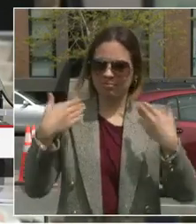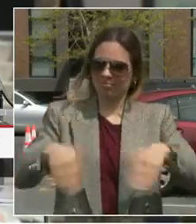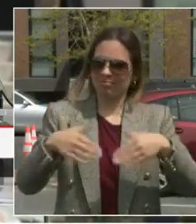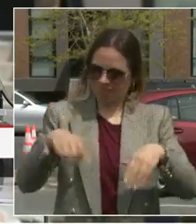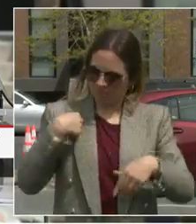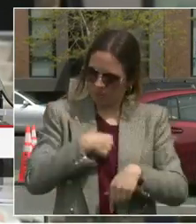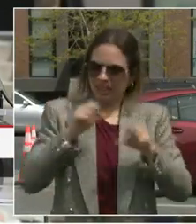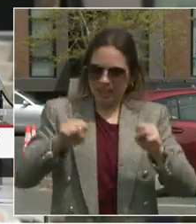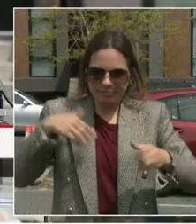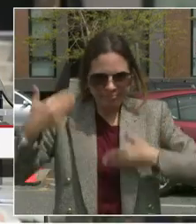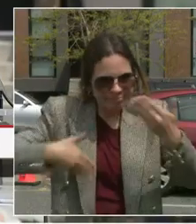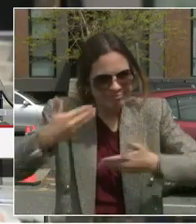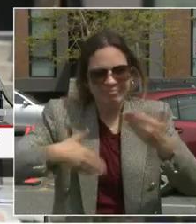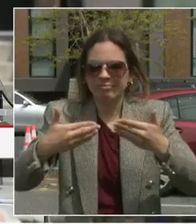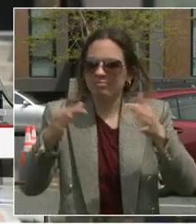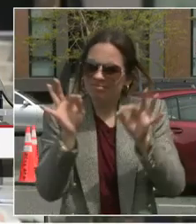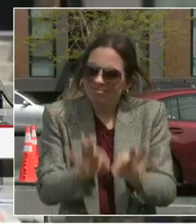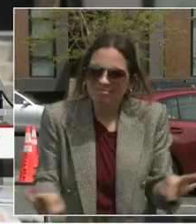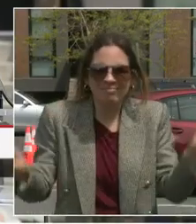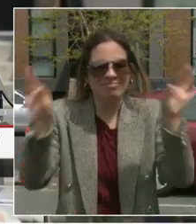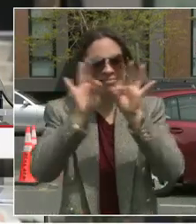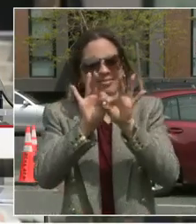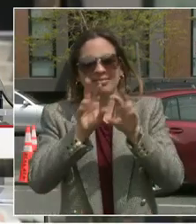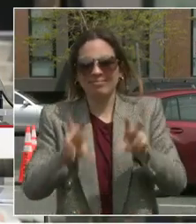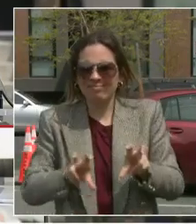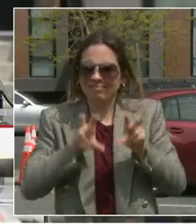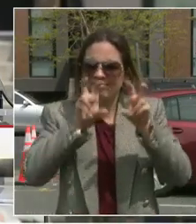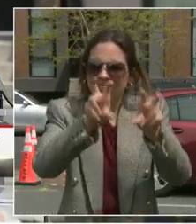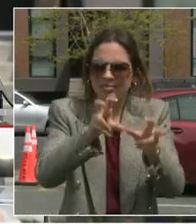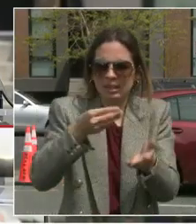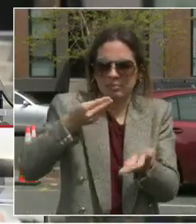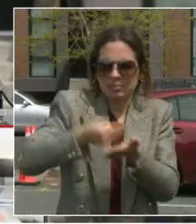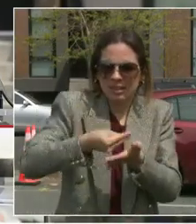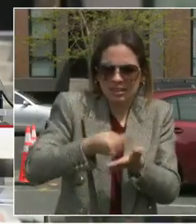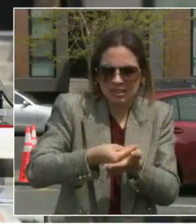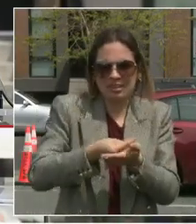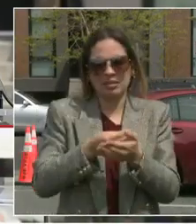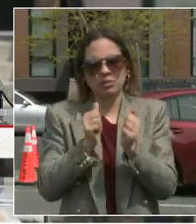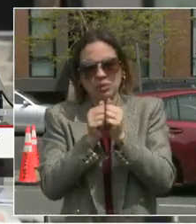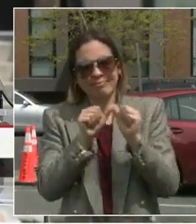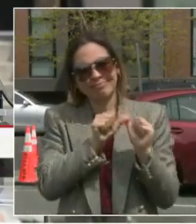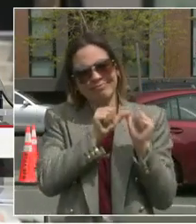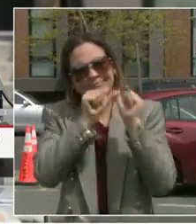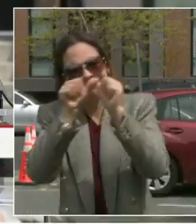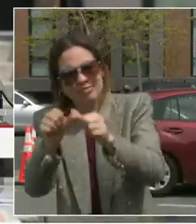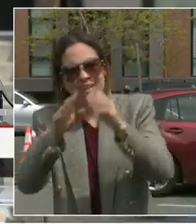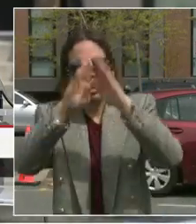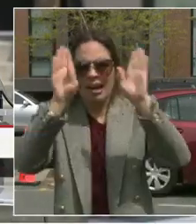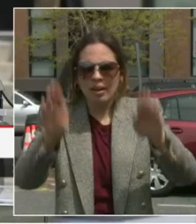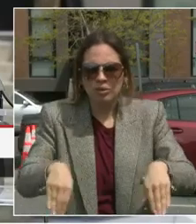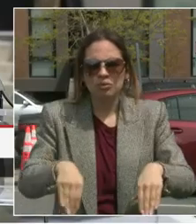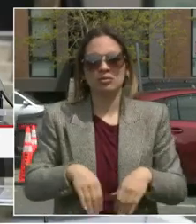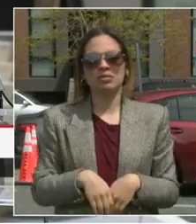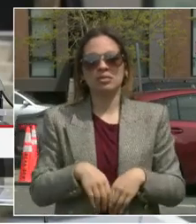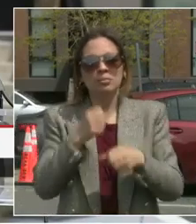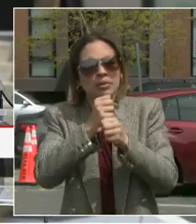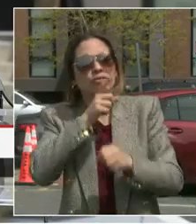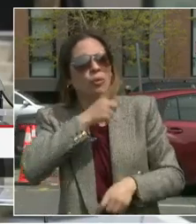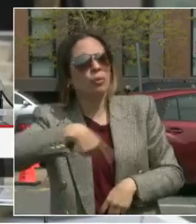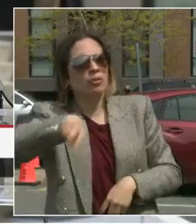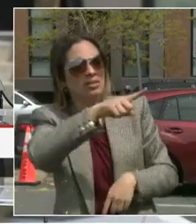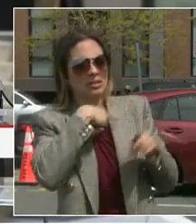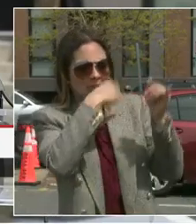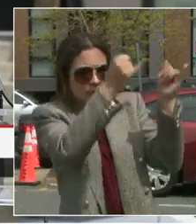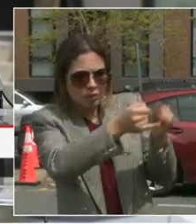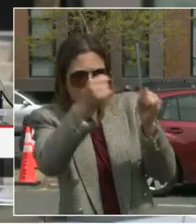this significant investments in permanent supportive housing for individuals, we